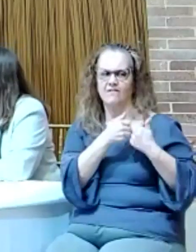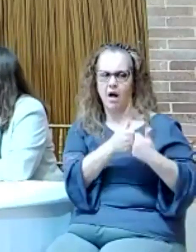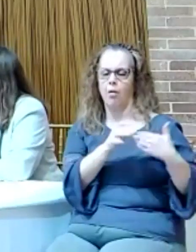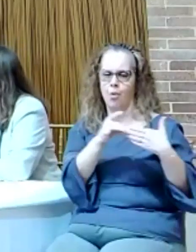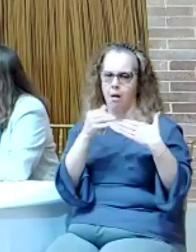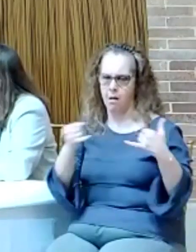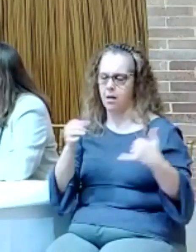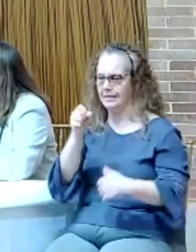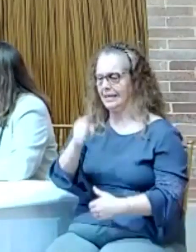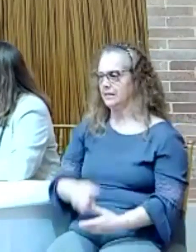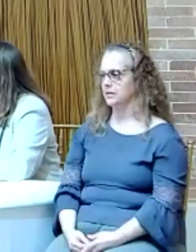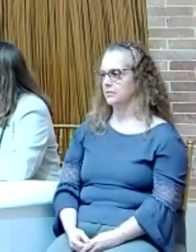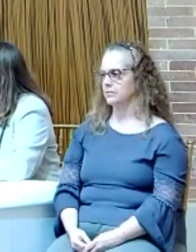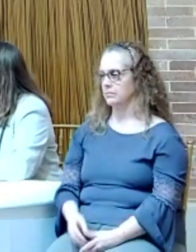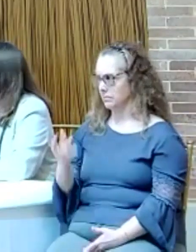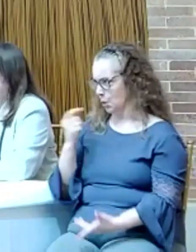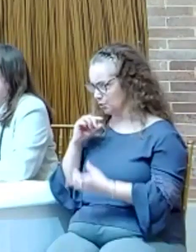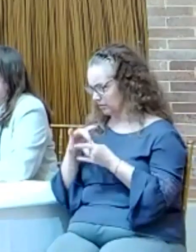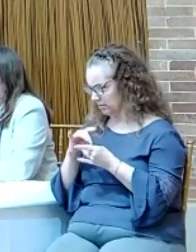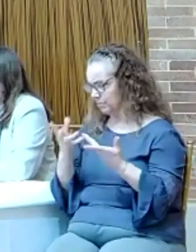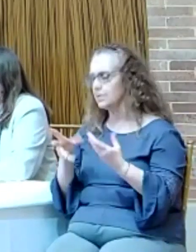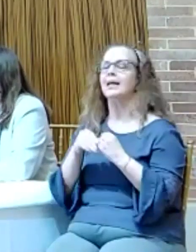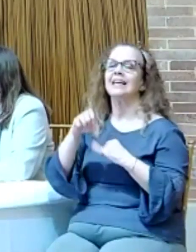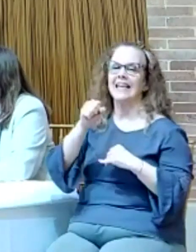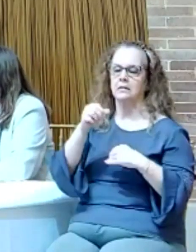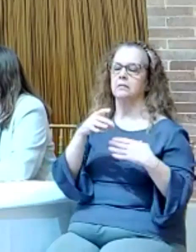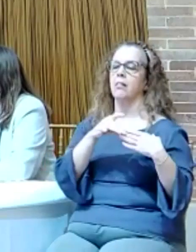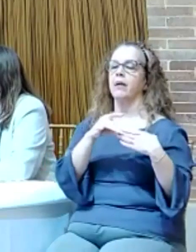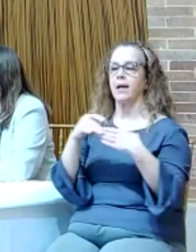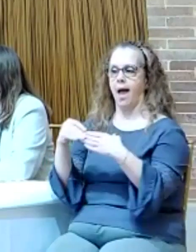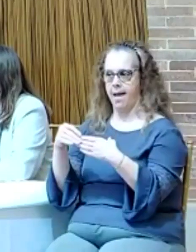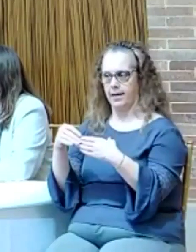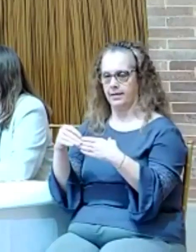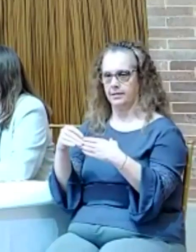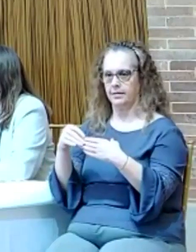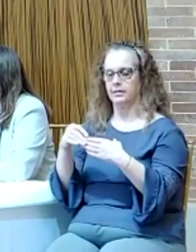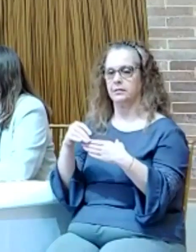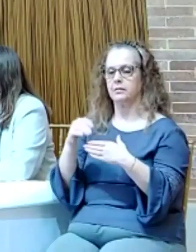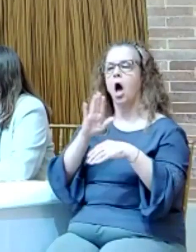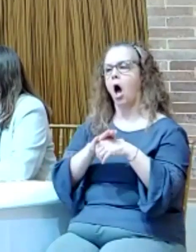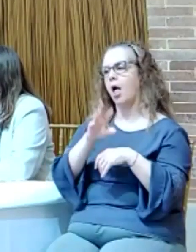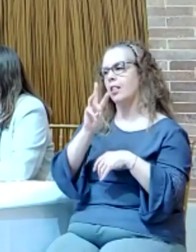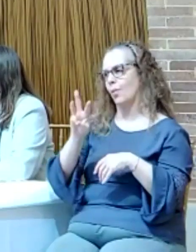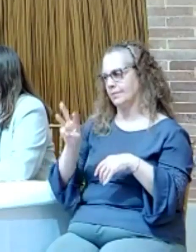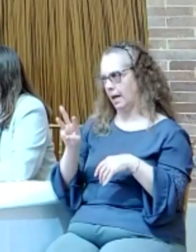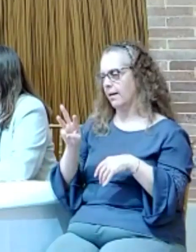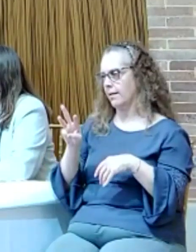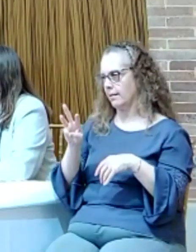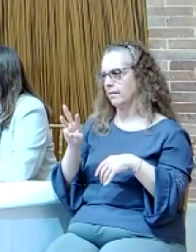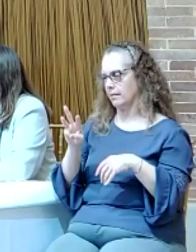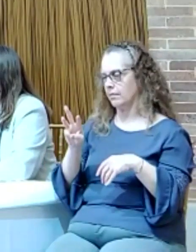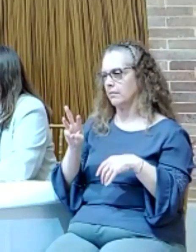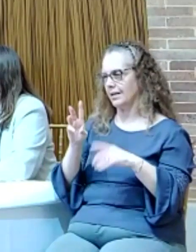it there maybe just help yeah so the guidance uh that Elizabeth was talking about is on our website uh New York state division human